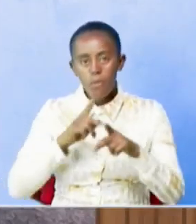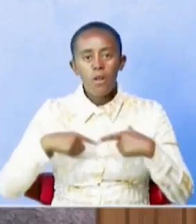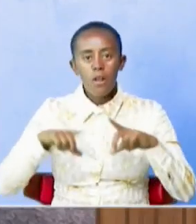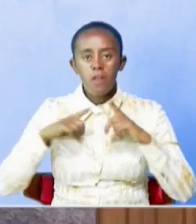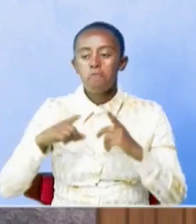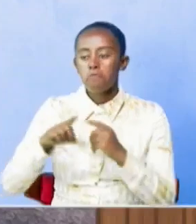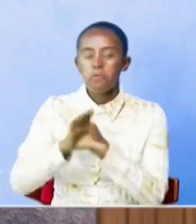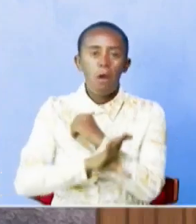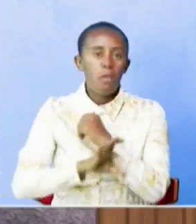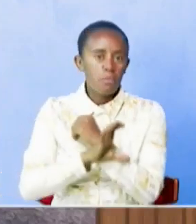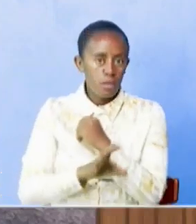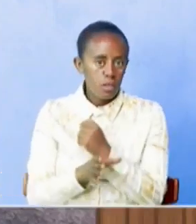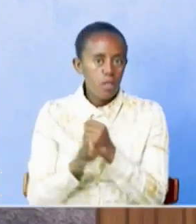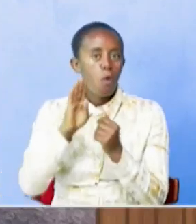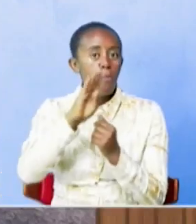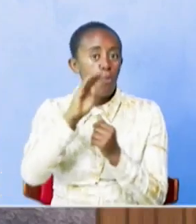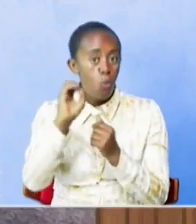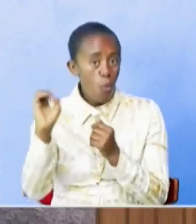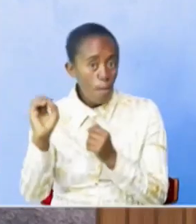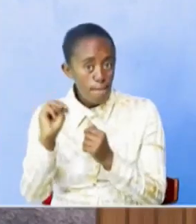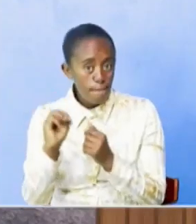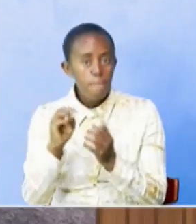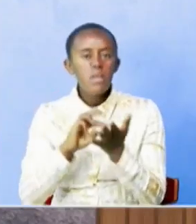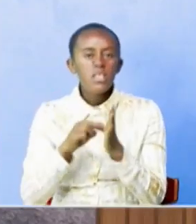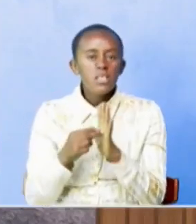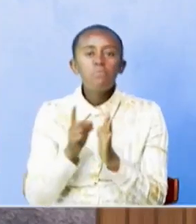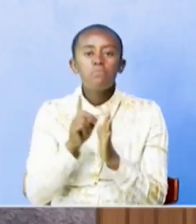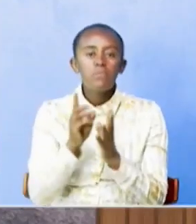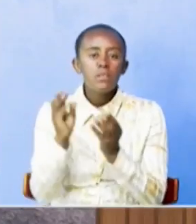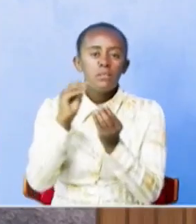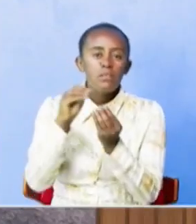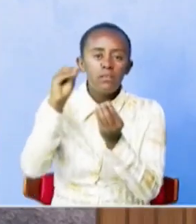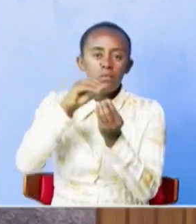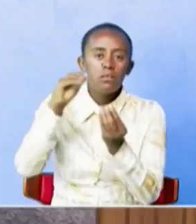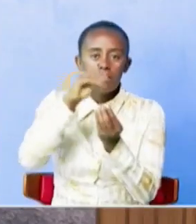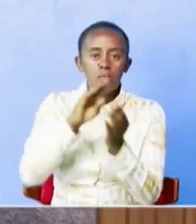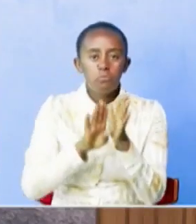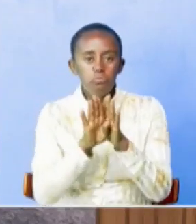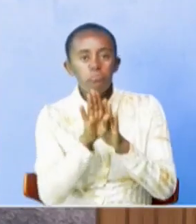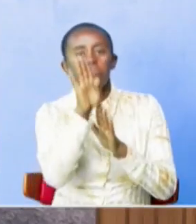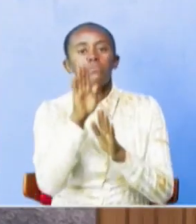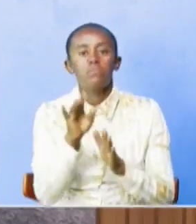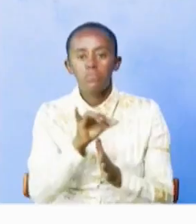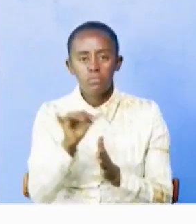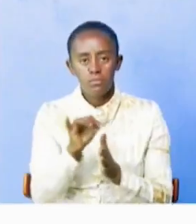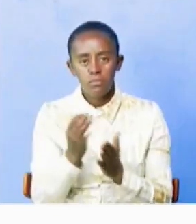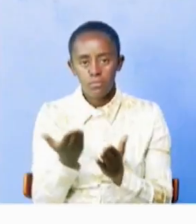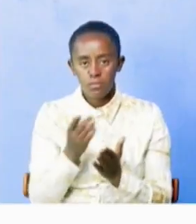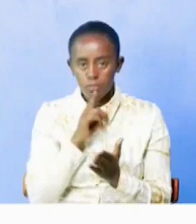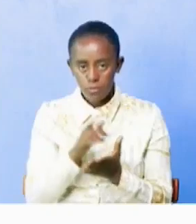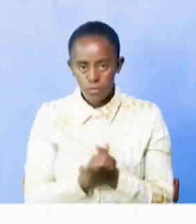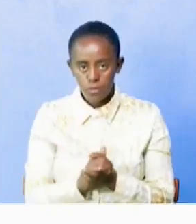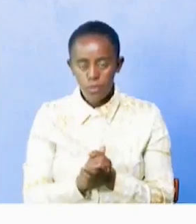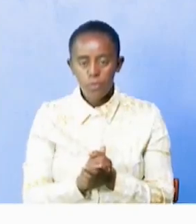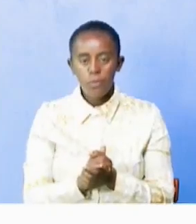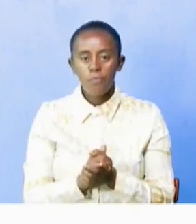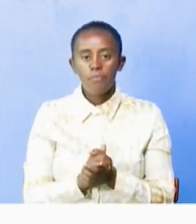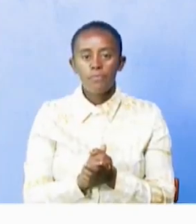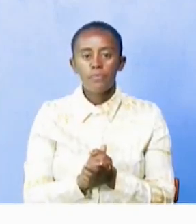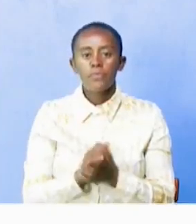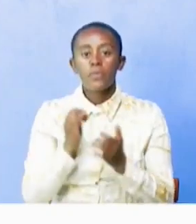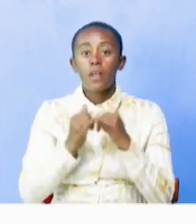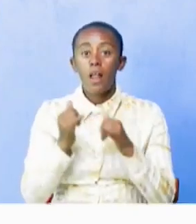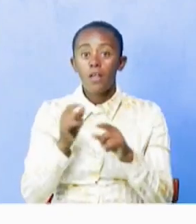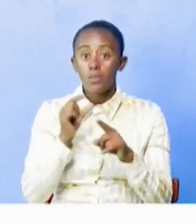that country. So boom means an increase in something. The last word that we